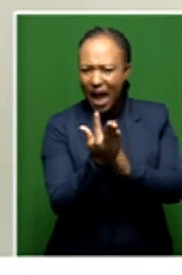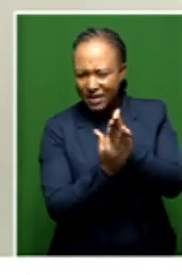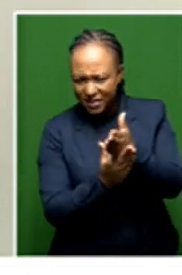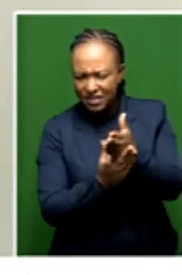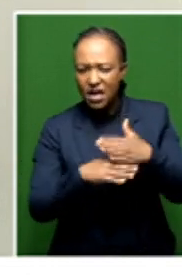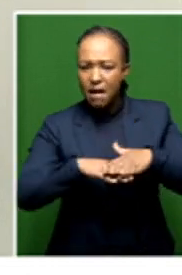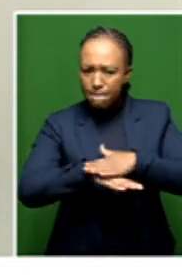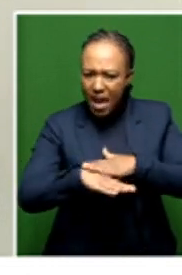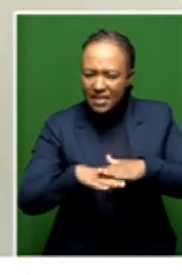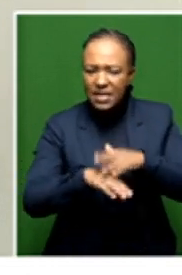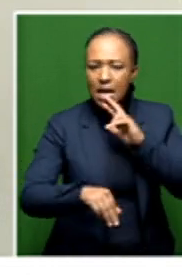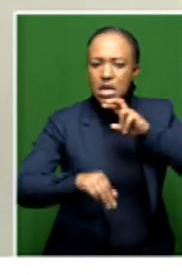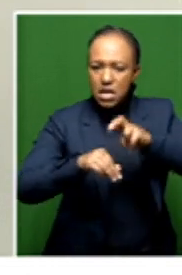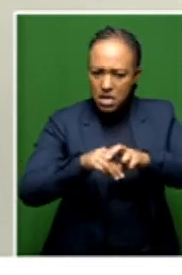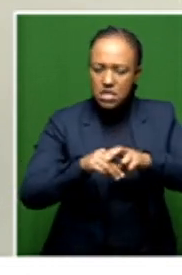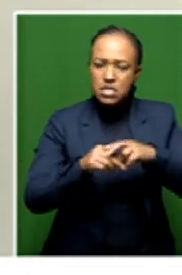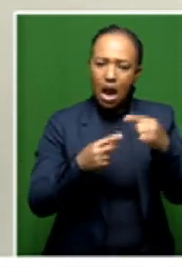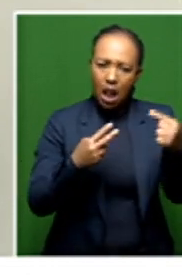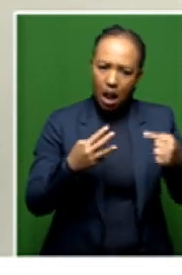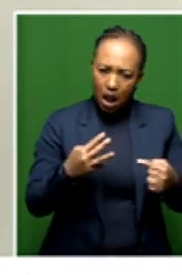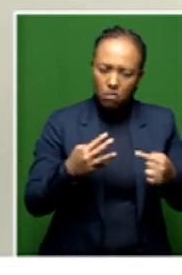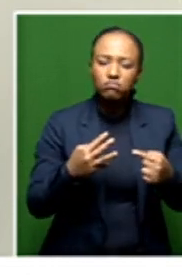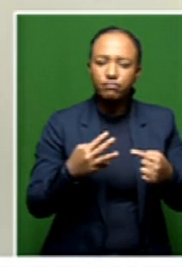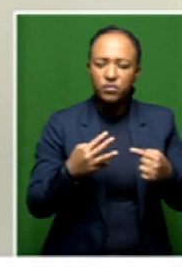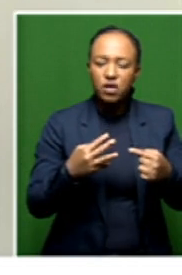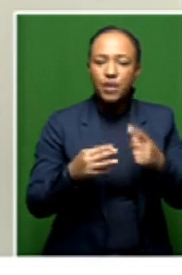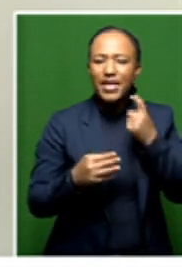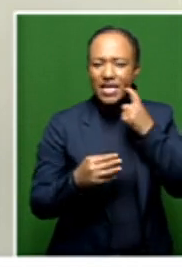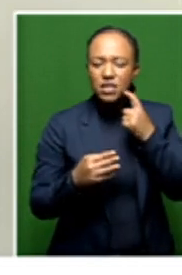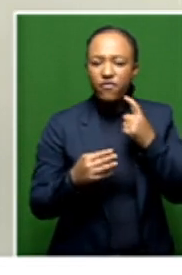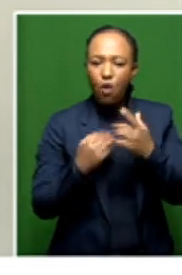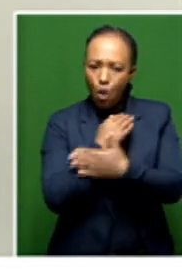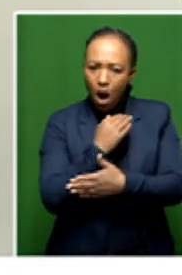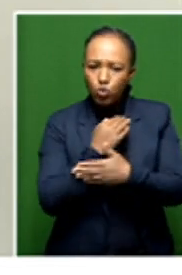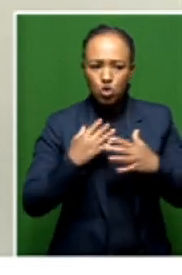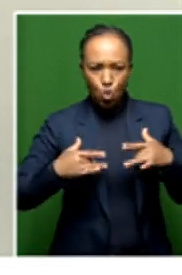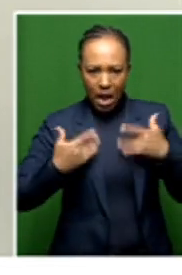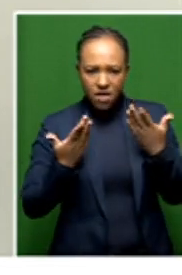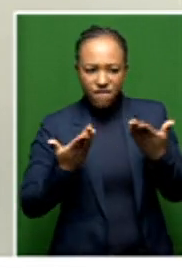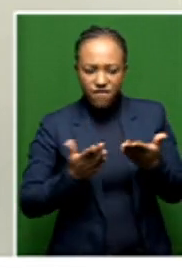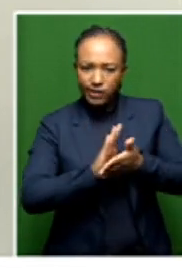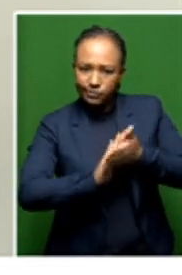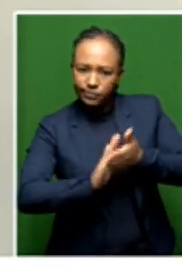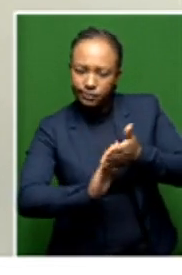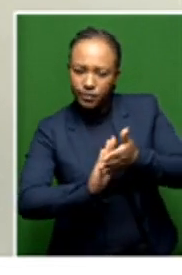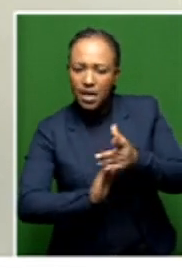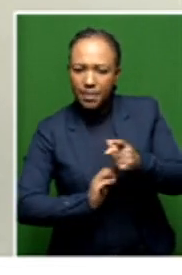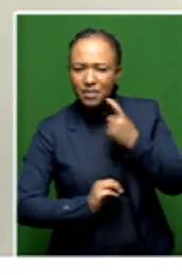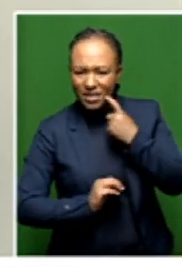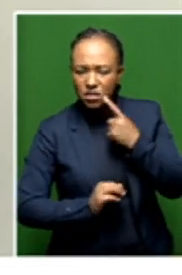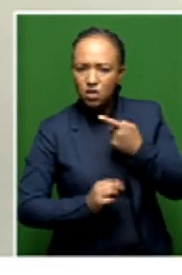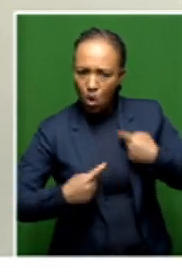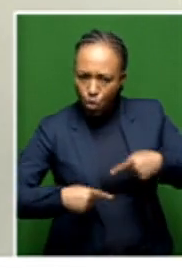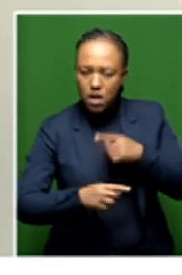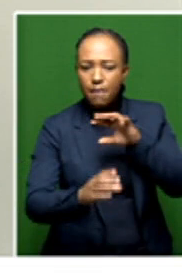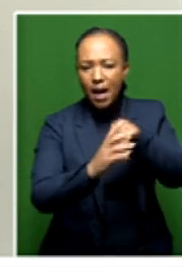basic necessities that it is easy to live in the country that we are part of. So this